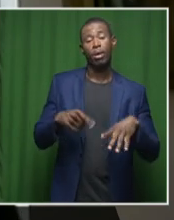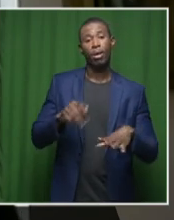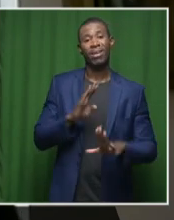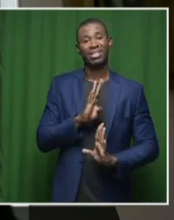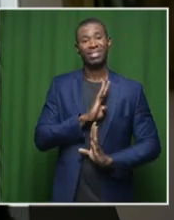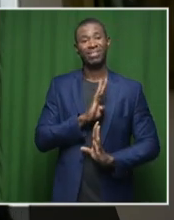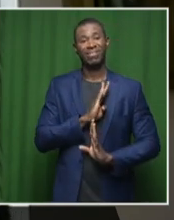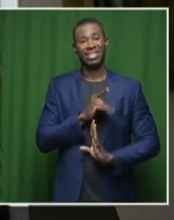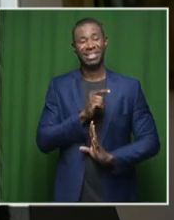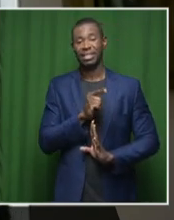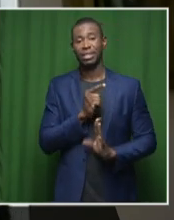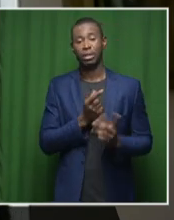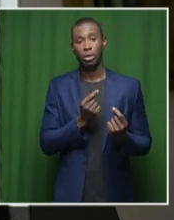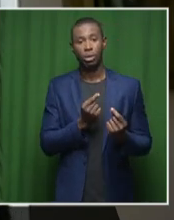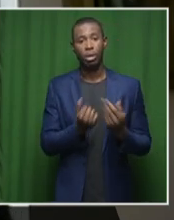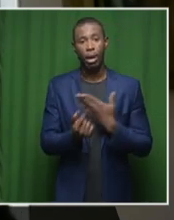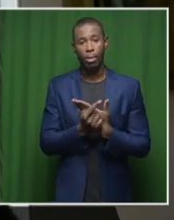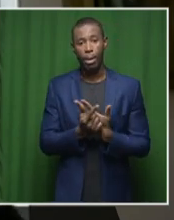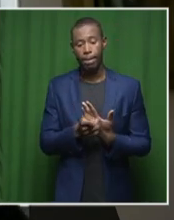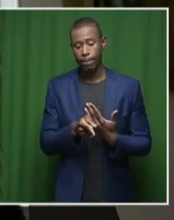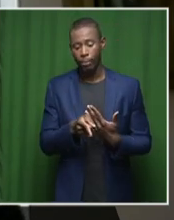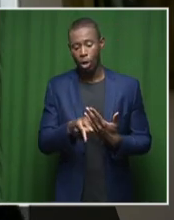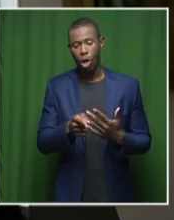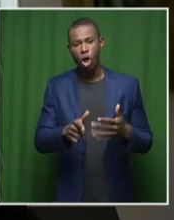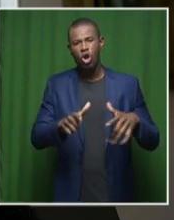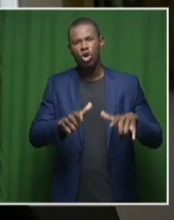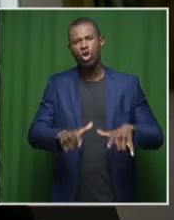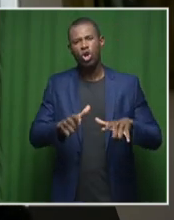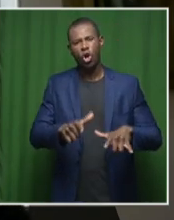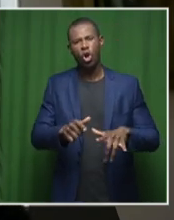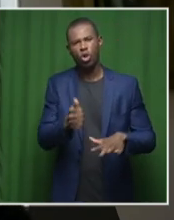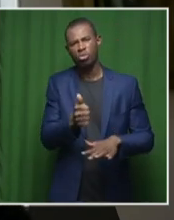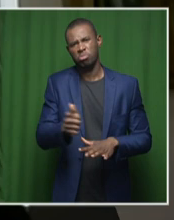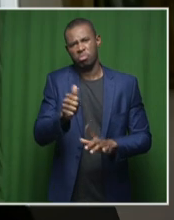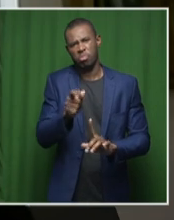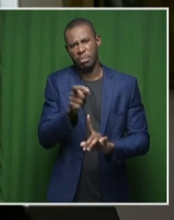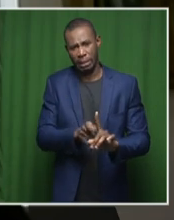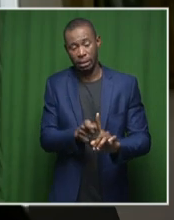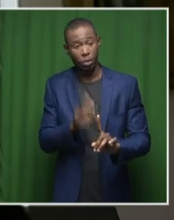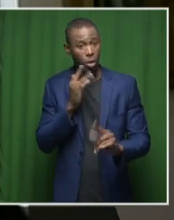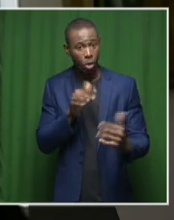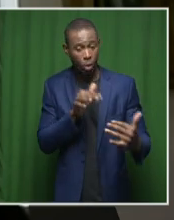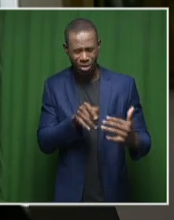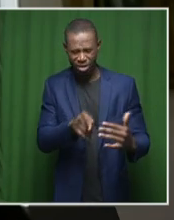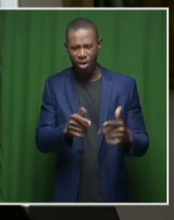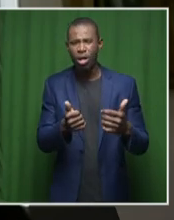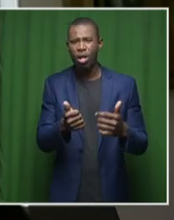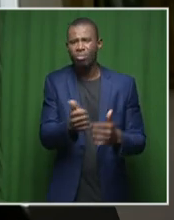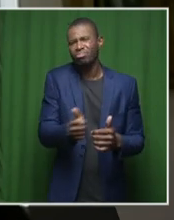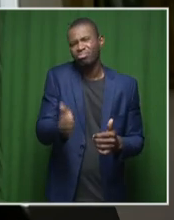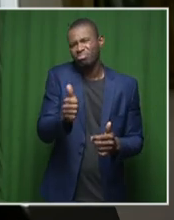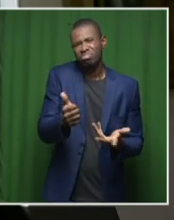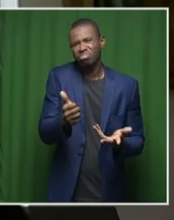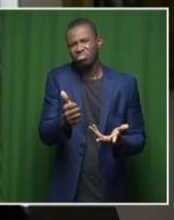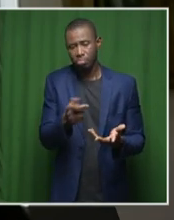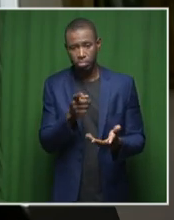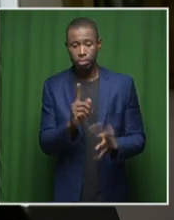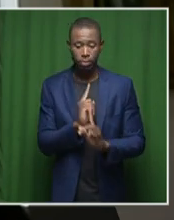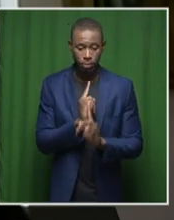lot of initiative given to lower commanders, especially in terms of when there's actual warfare. And I think during peacetime